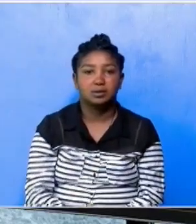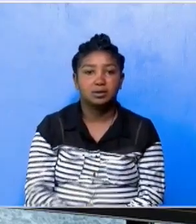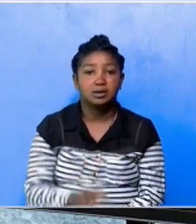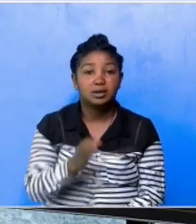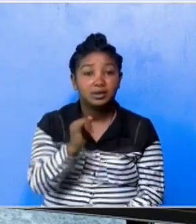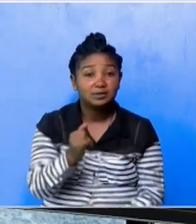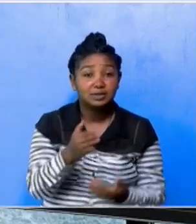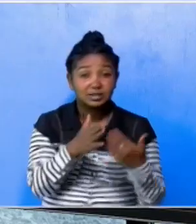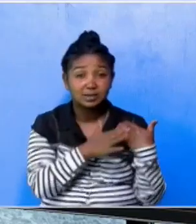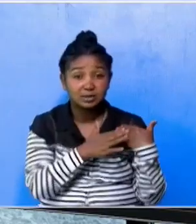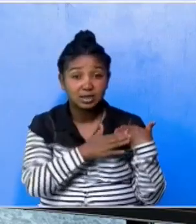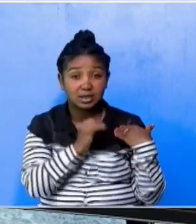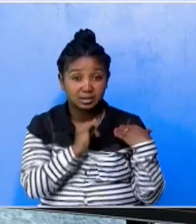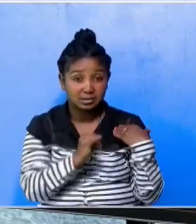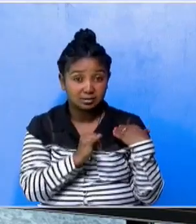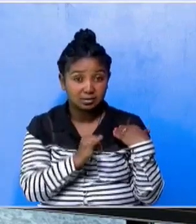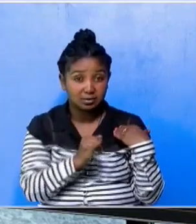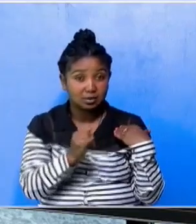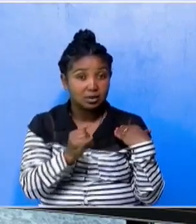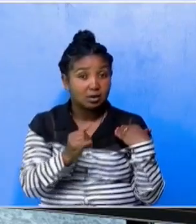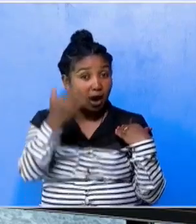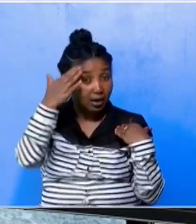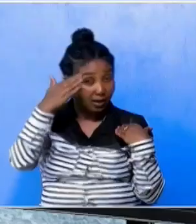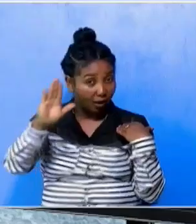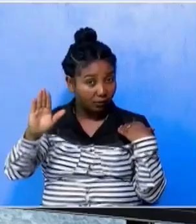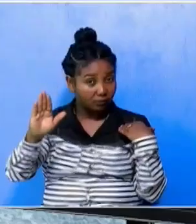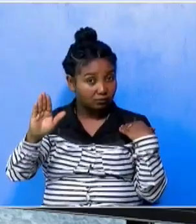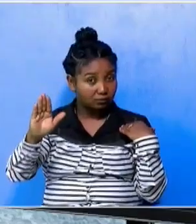If the subject is not noun.